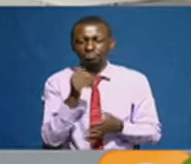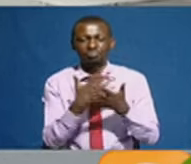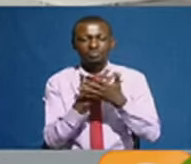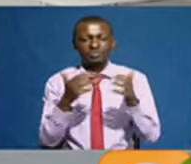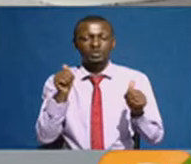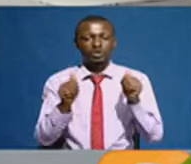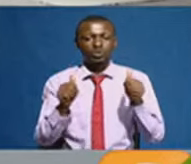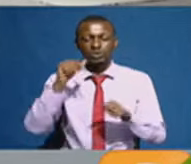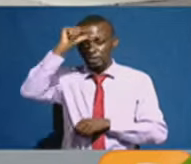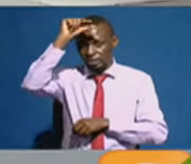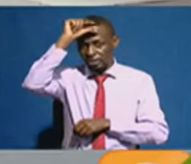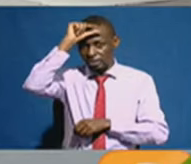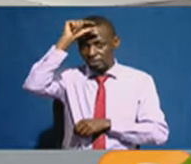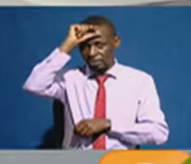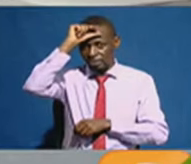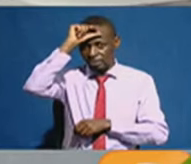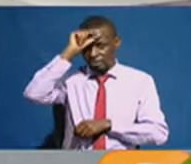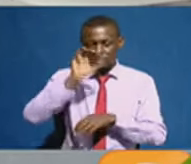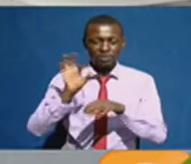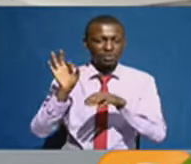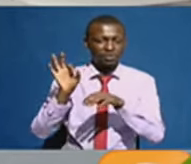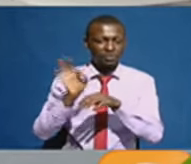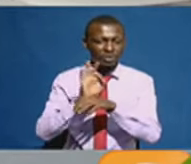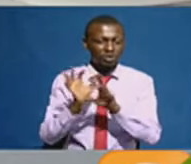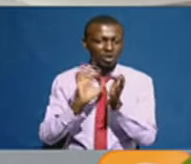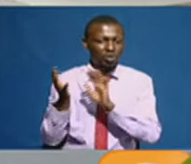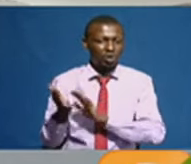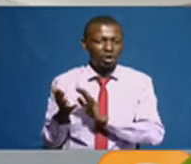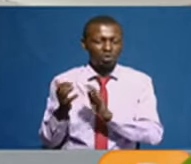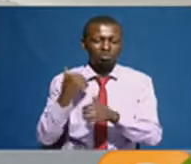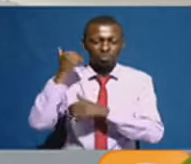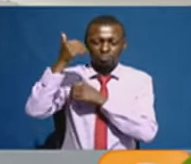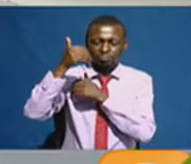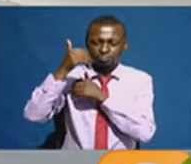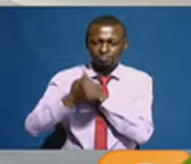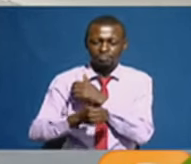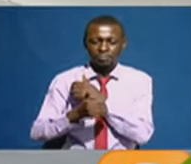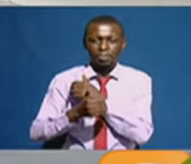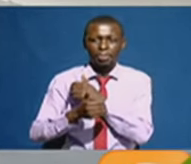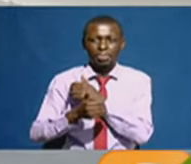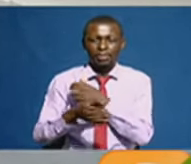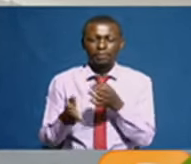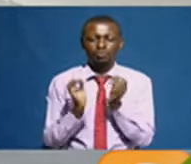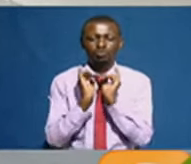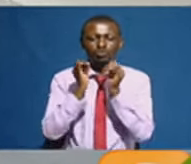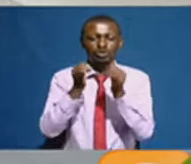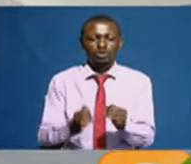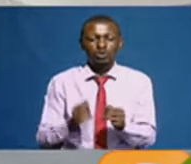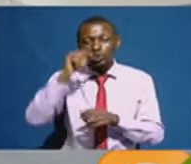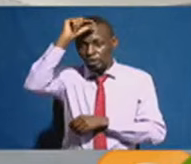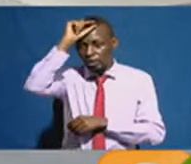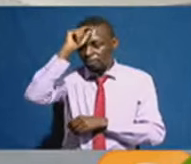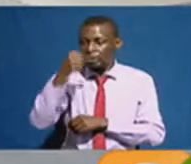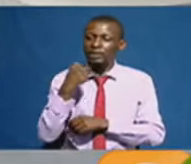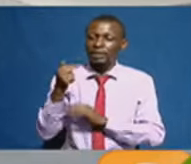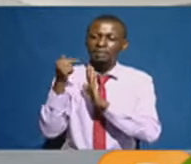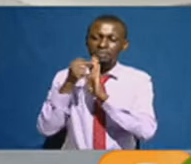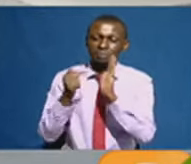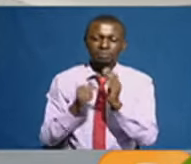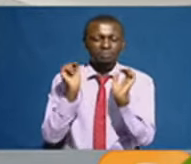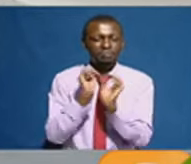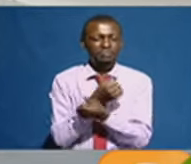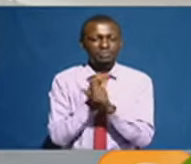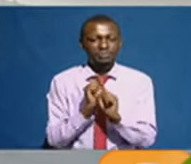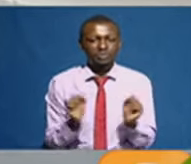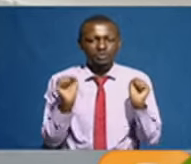Governments function in perpetuity. So once you take on this new administration, it cannot be that you